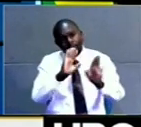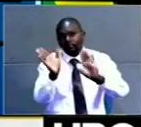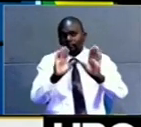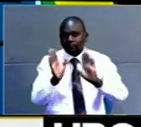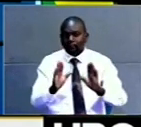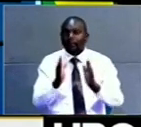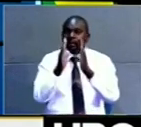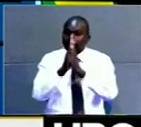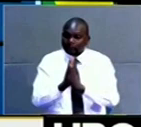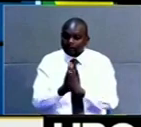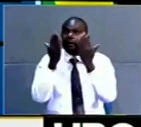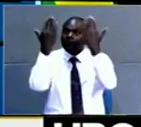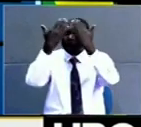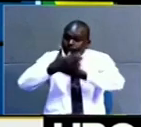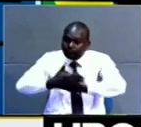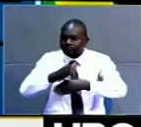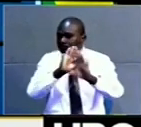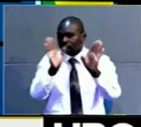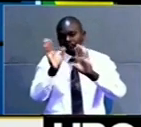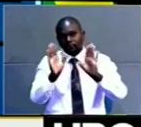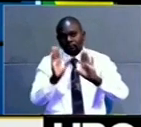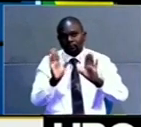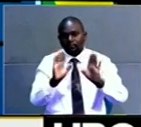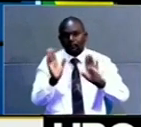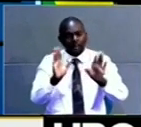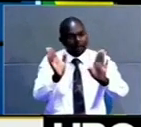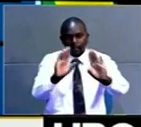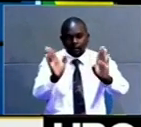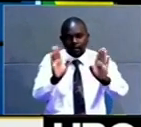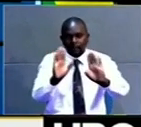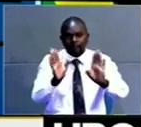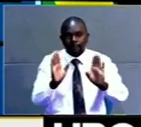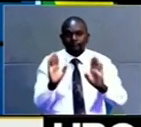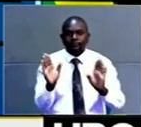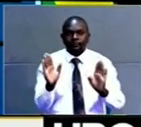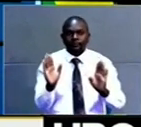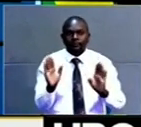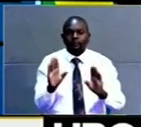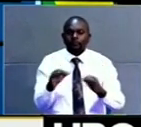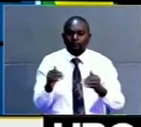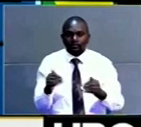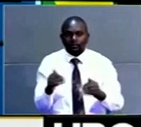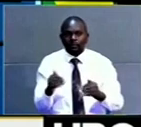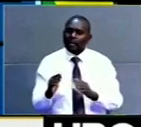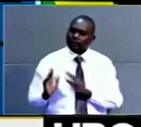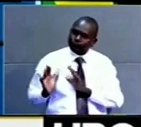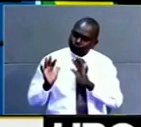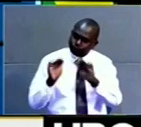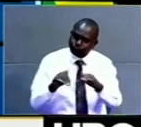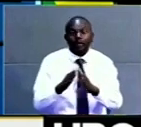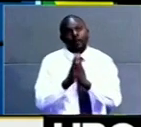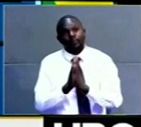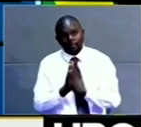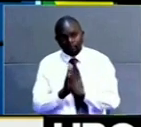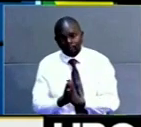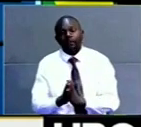Night prayers and transnights, we don't allow those. The regular large gatherings of prayers